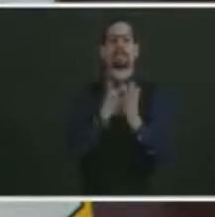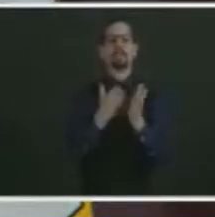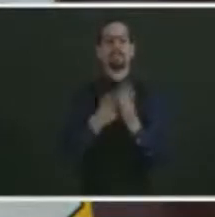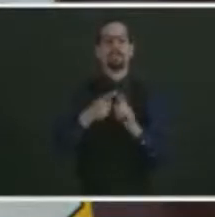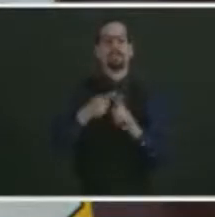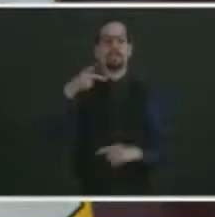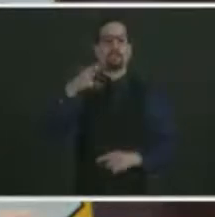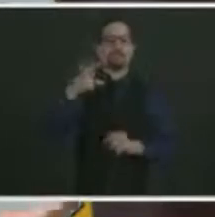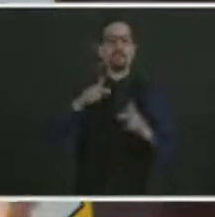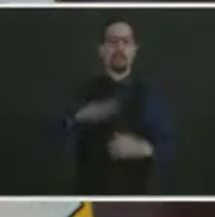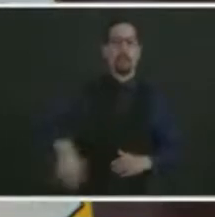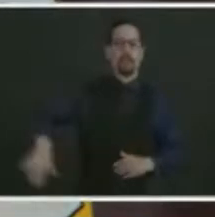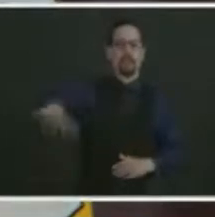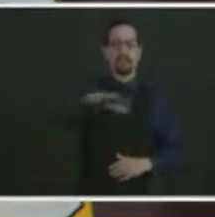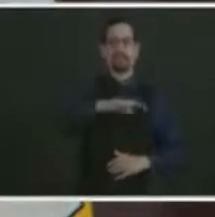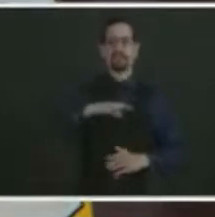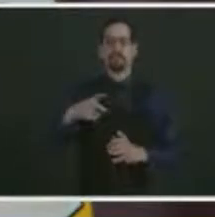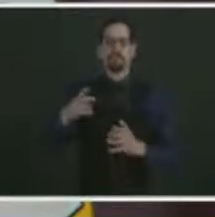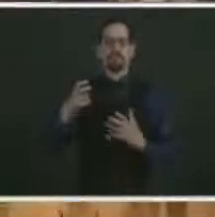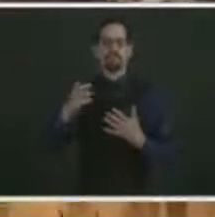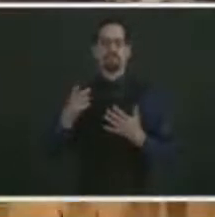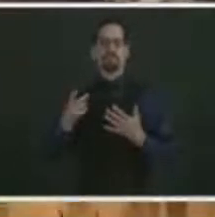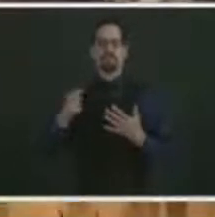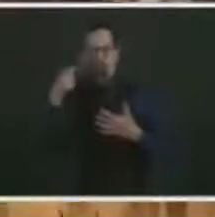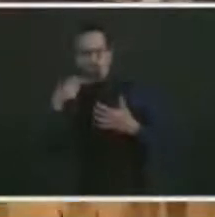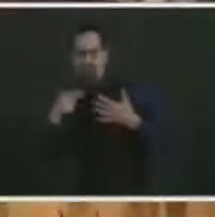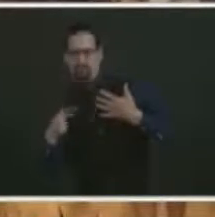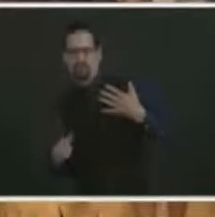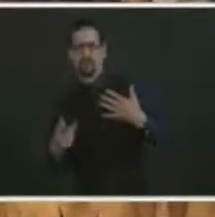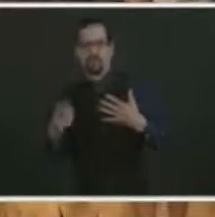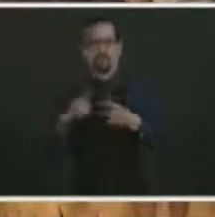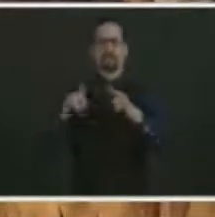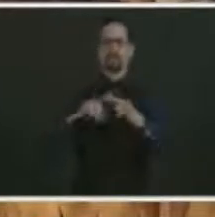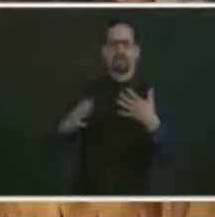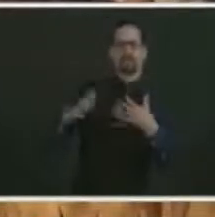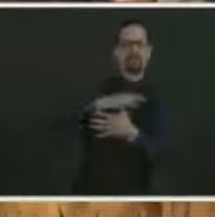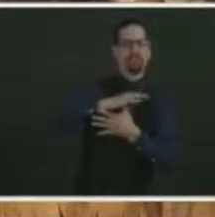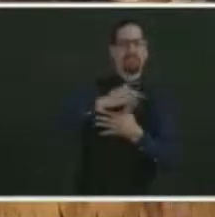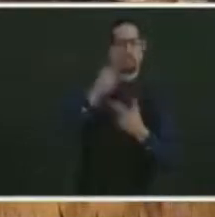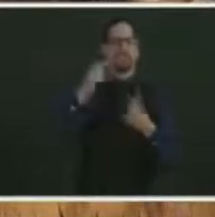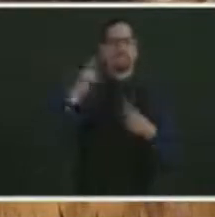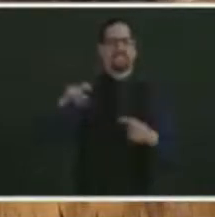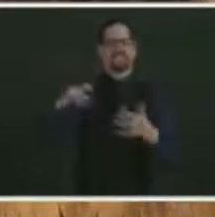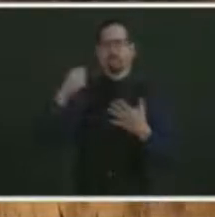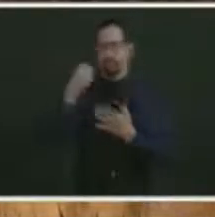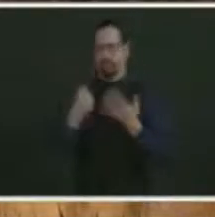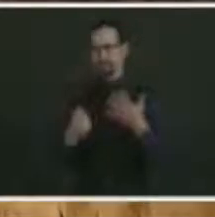mine to diversify the bench, and of course, I'd consider that. Thank you, everyone. Bye.